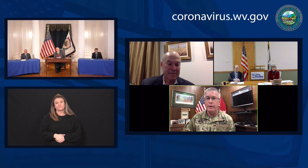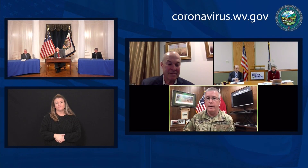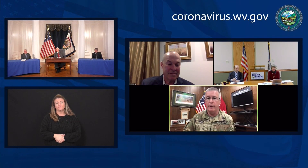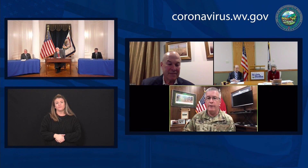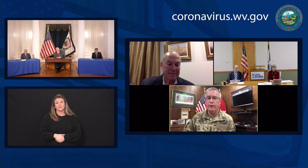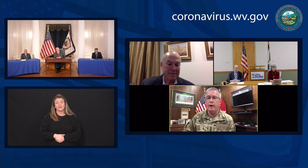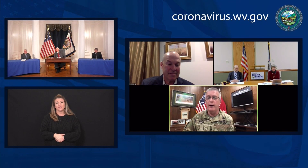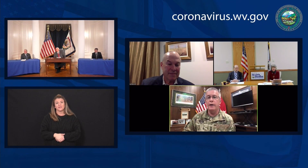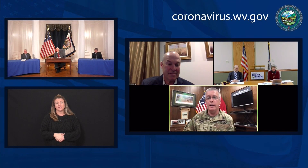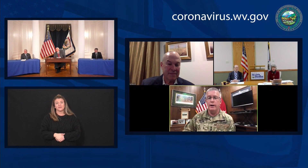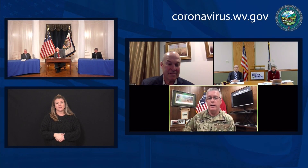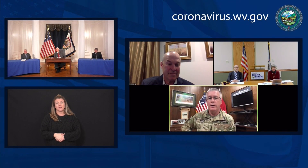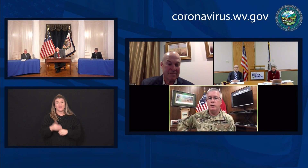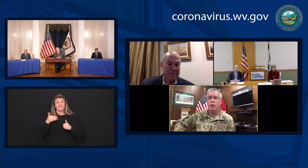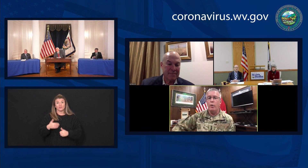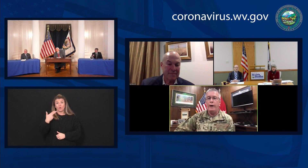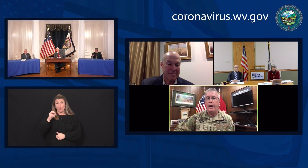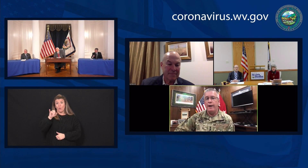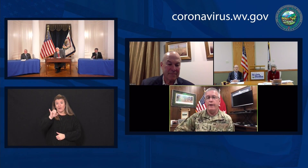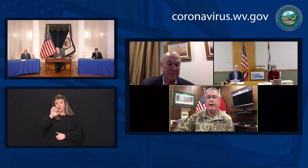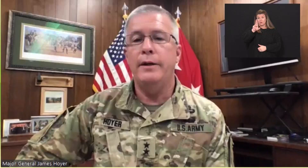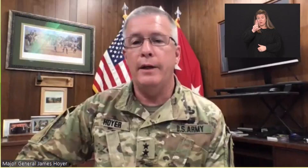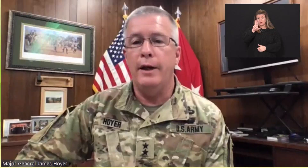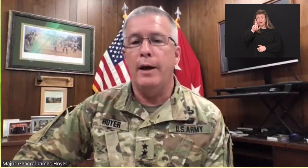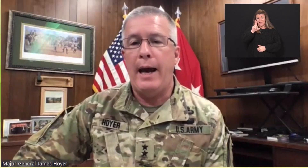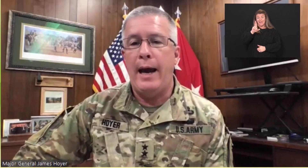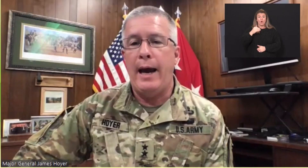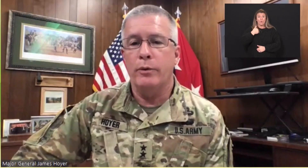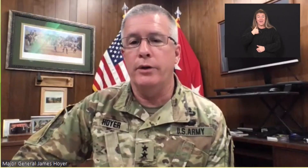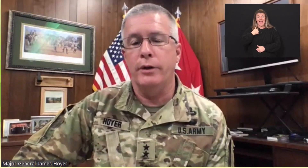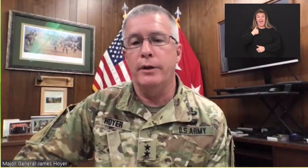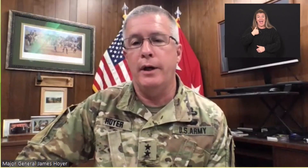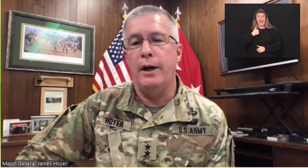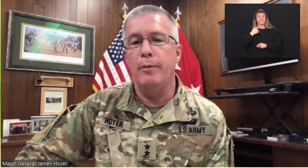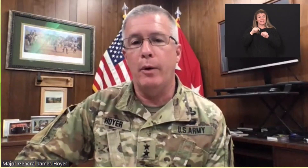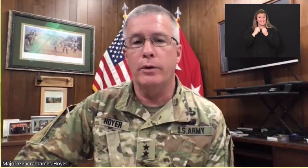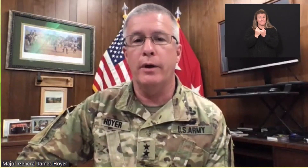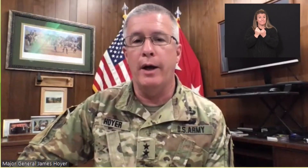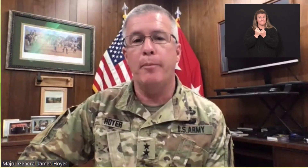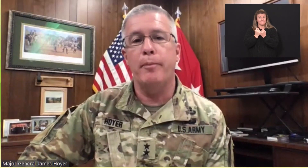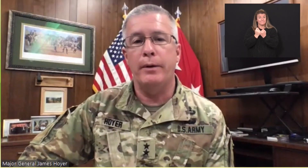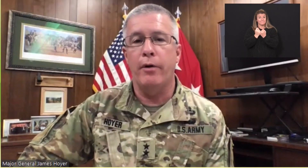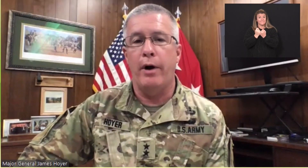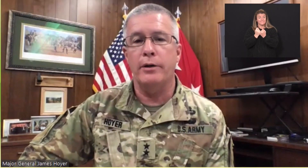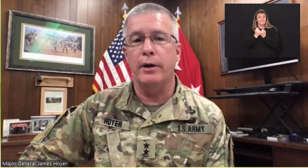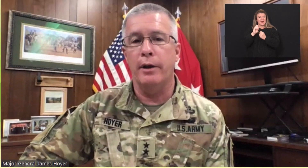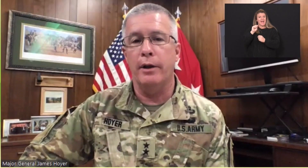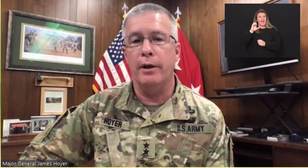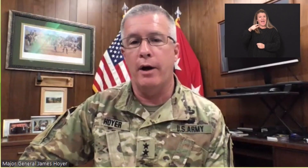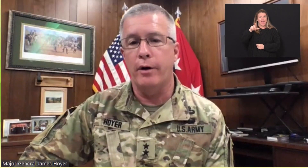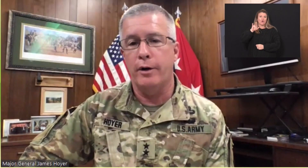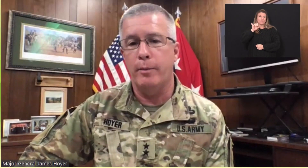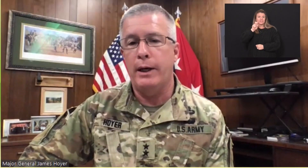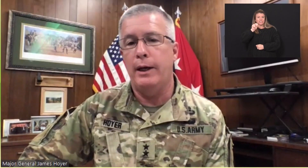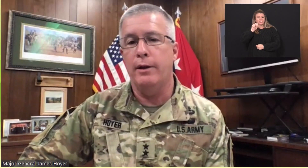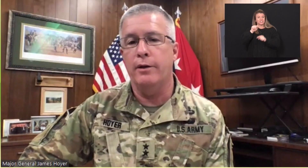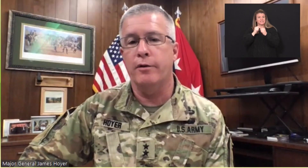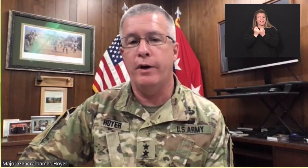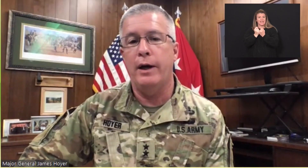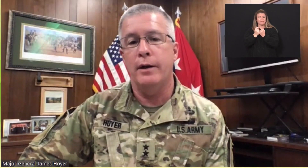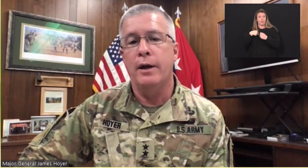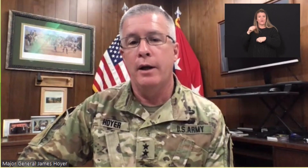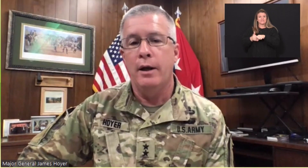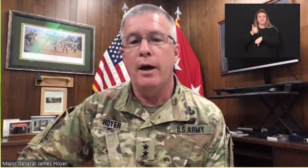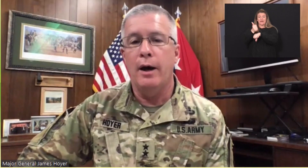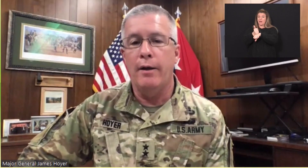one if you'd like. So we have an acquisition team that was stood up at the direction of the governor at the beginning of this